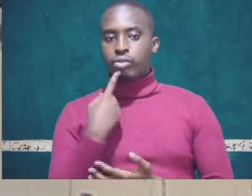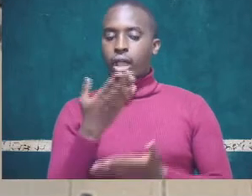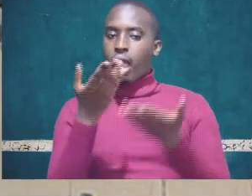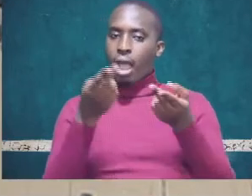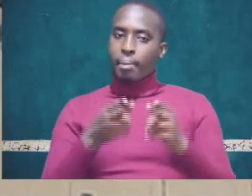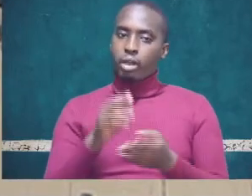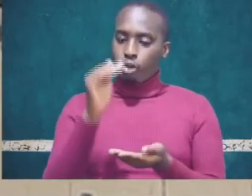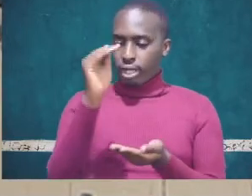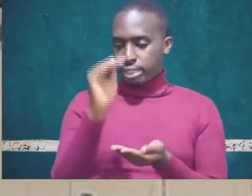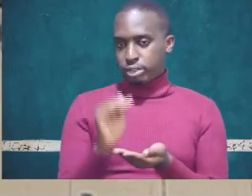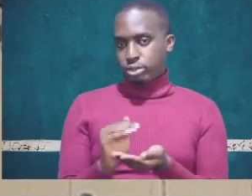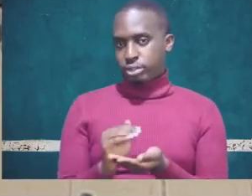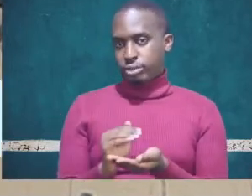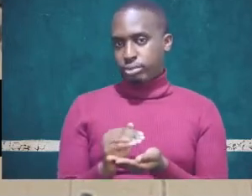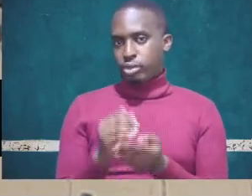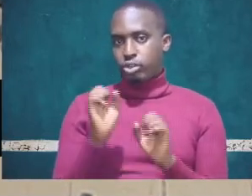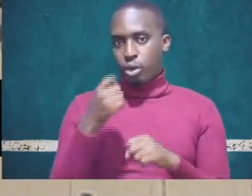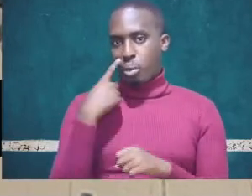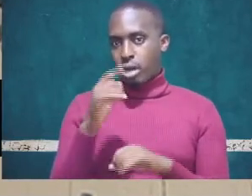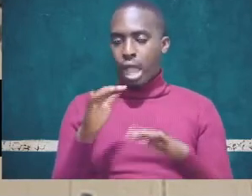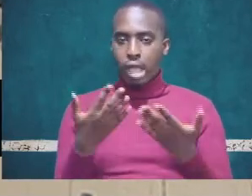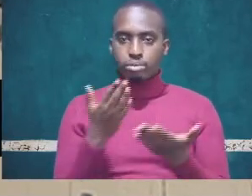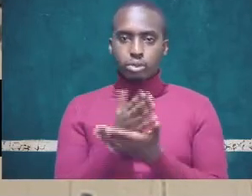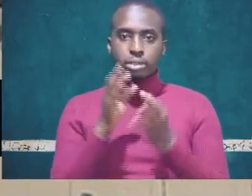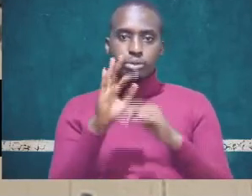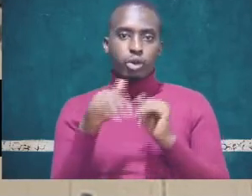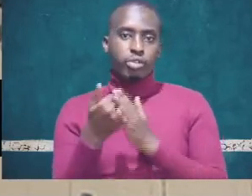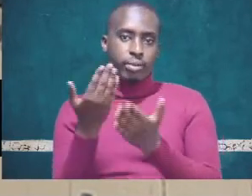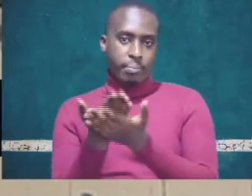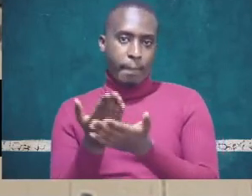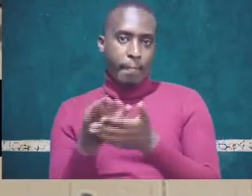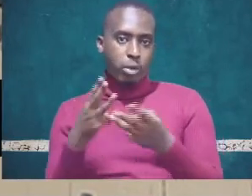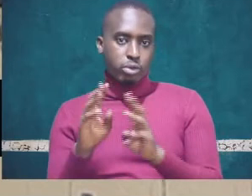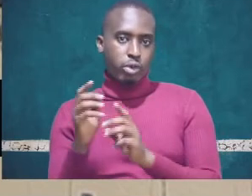decrease now. You can see now how the demand curve is shifting.